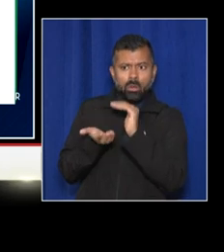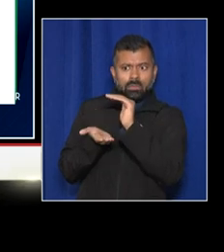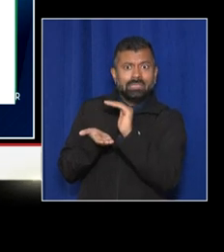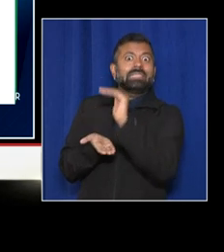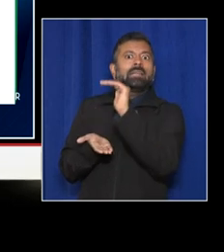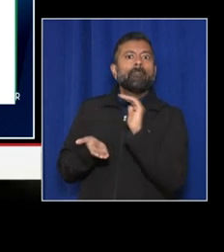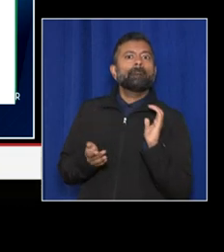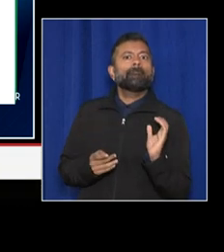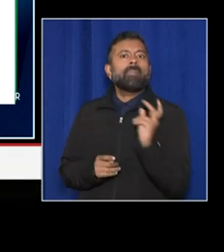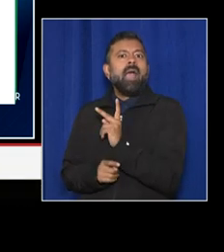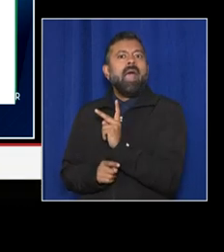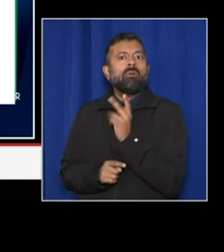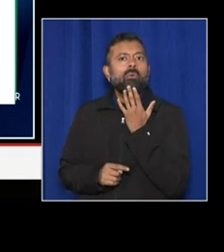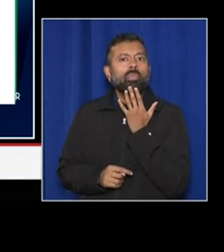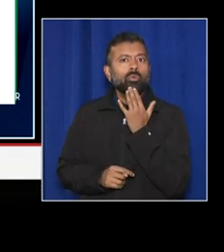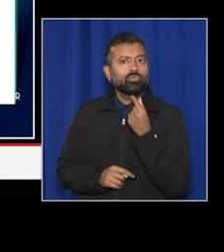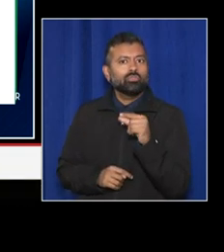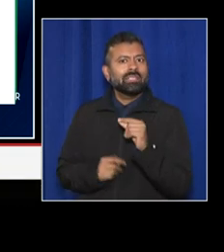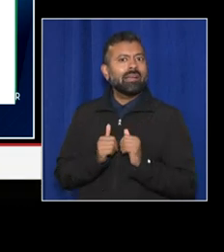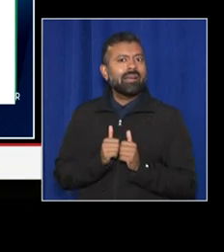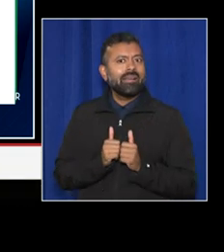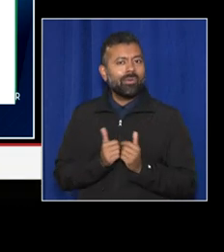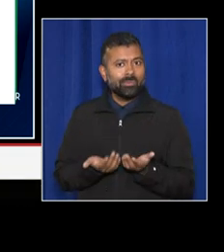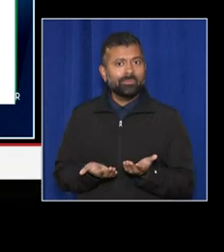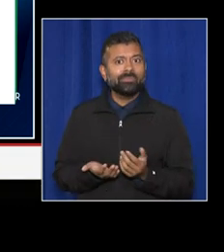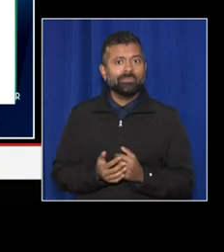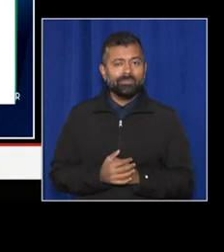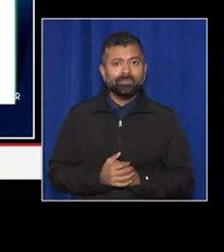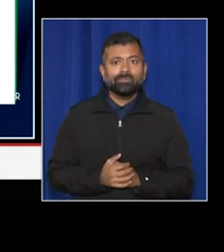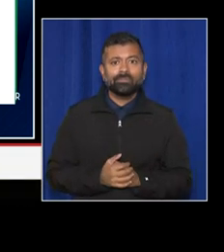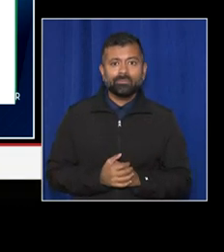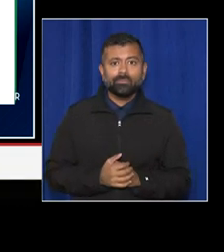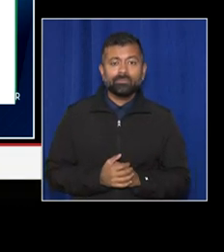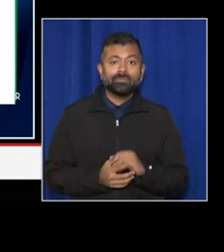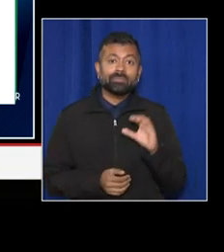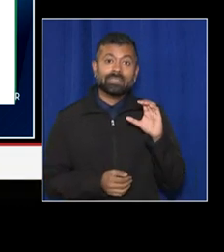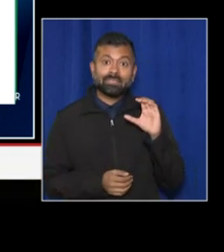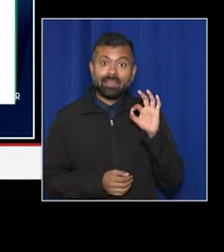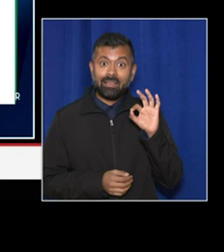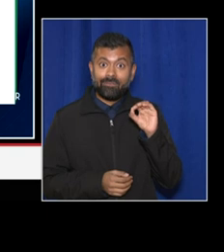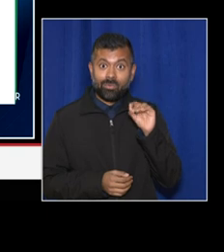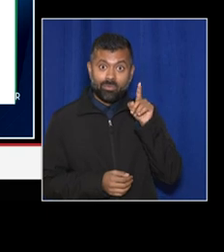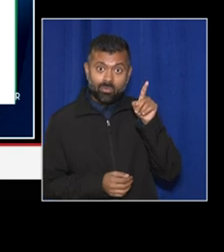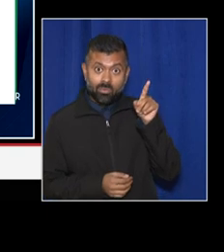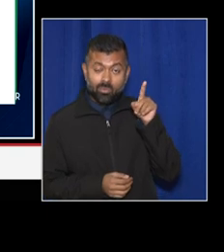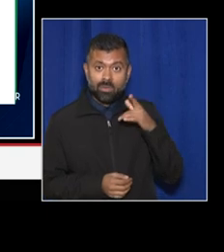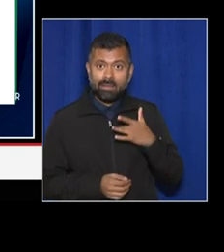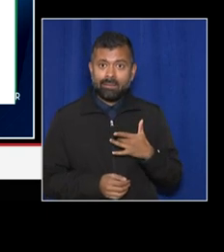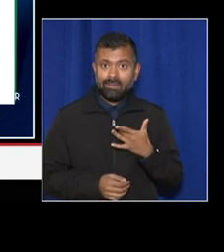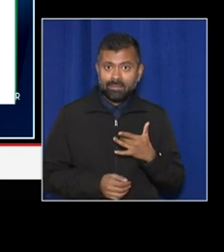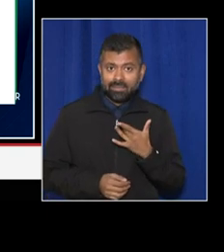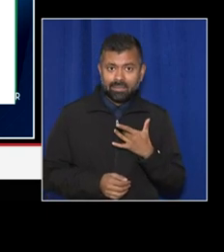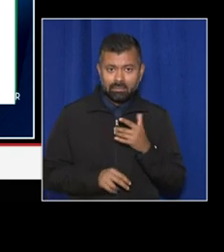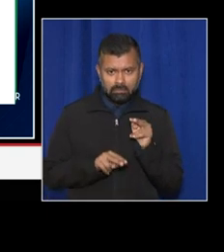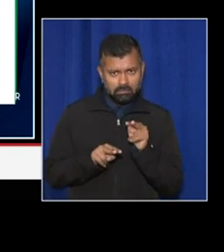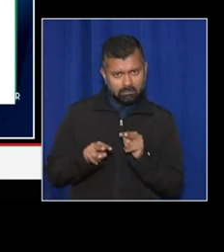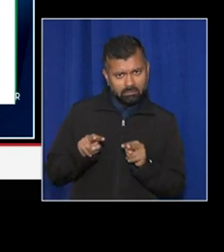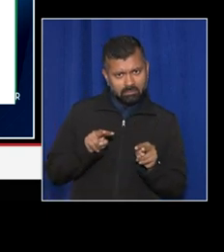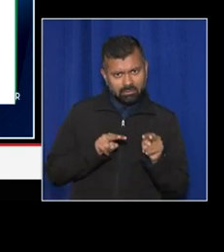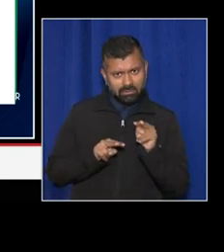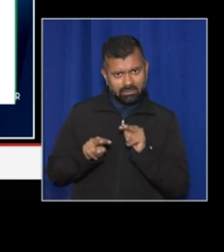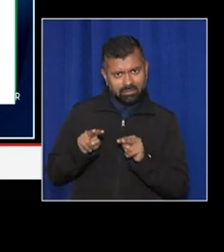was pessimistic about commercial activity and the value of commercial property. We got to